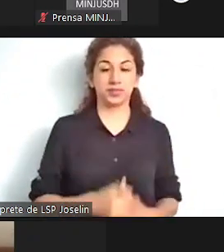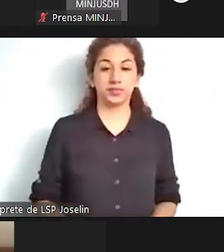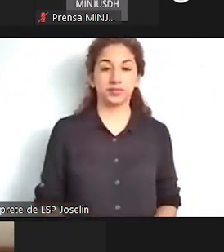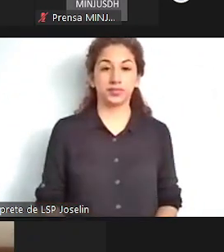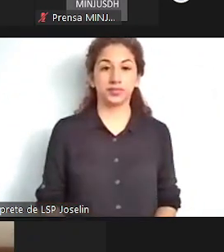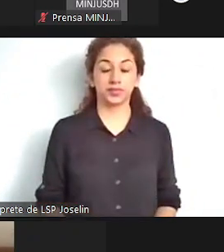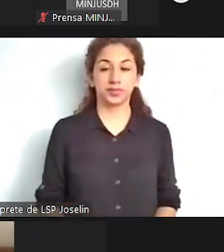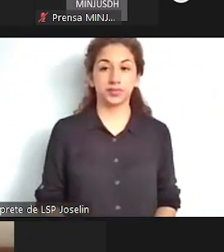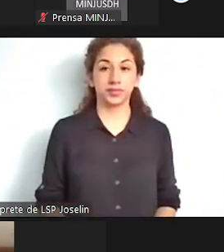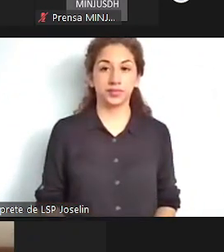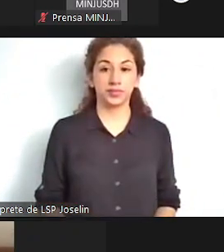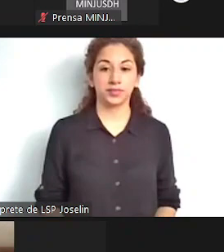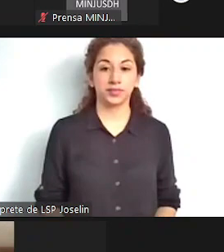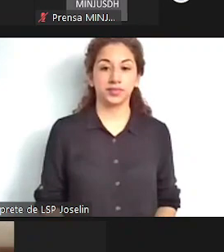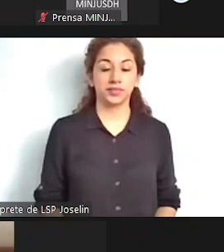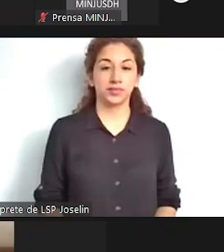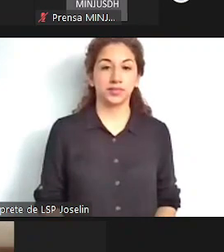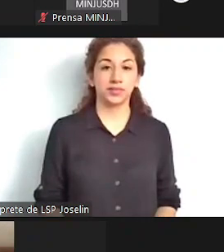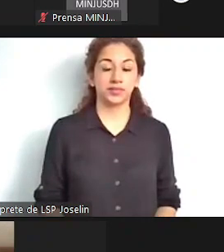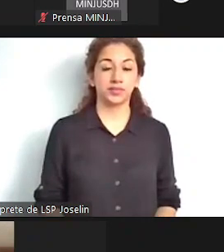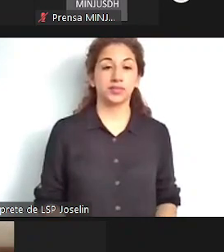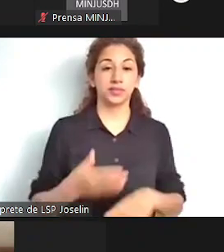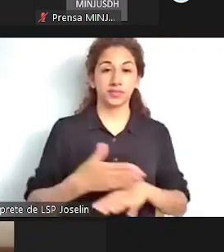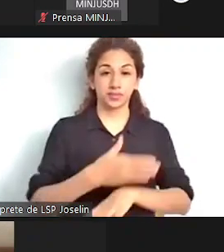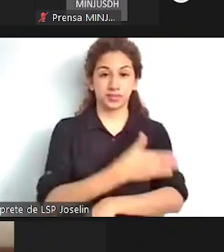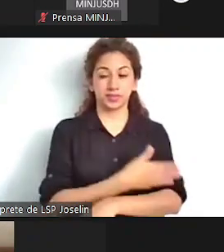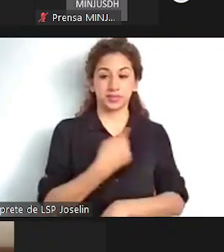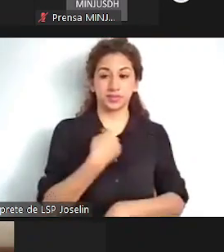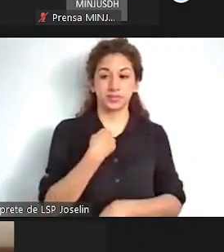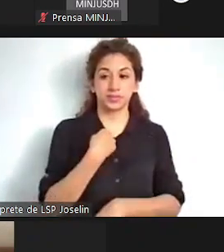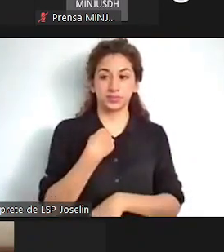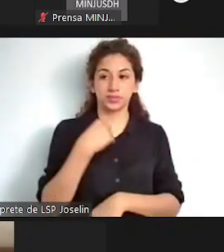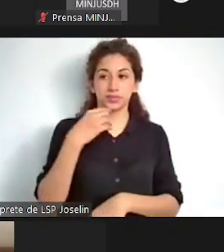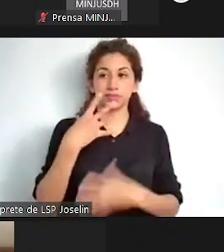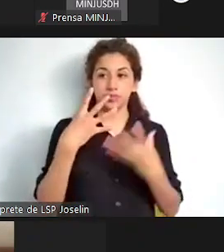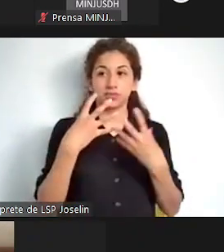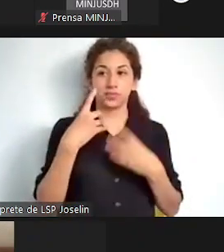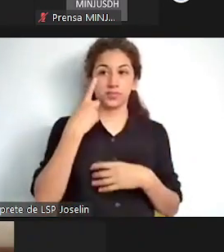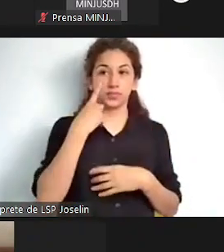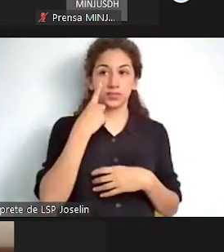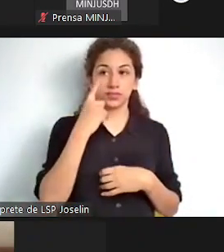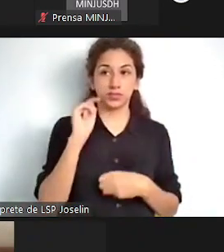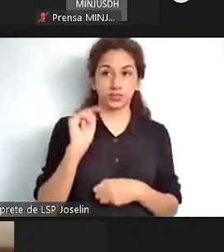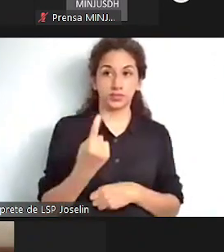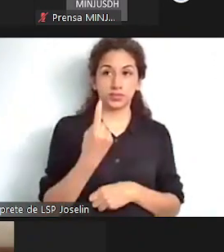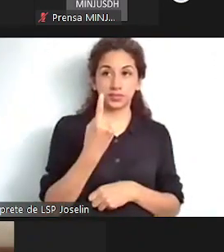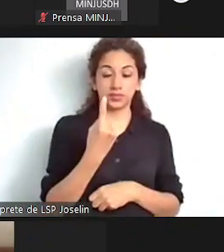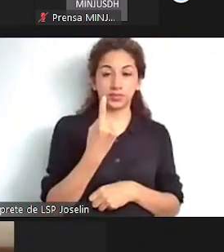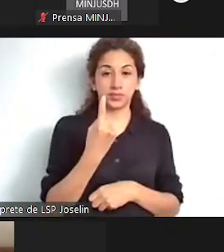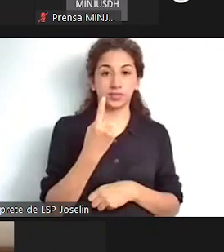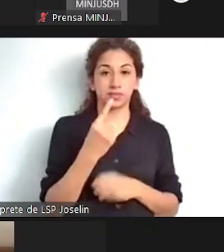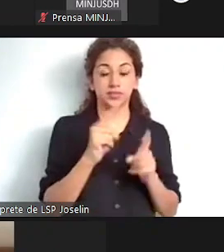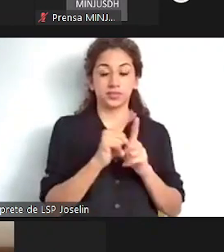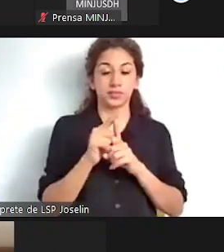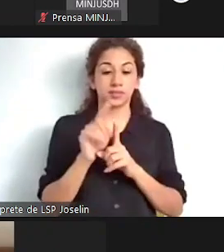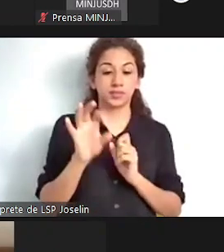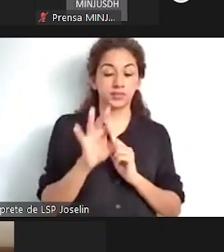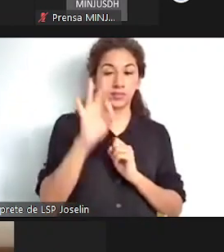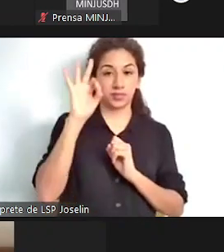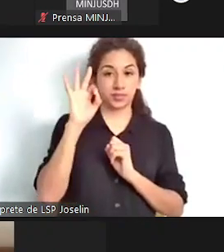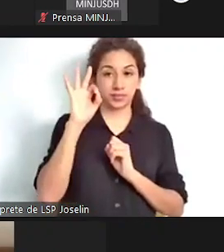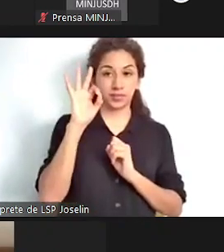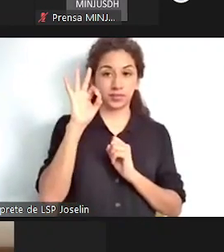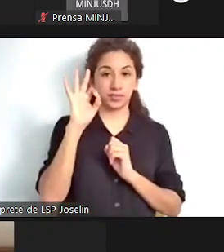set i think i need to acknowledge first and highlight the very robust recognition of freedom